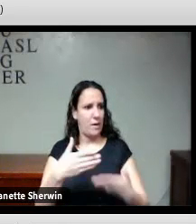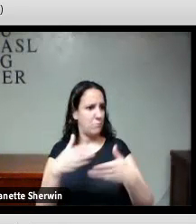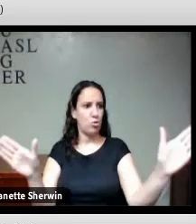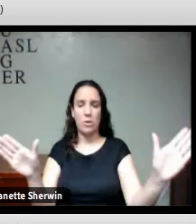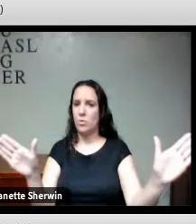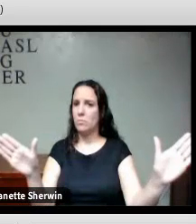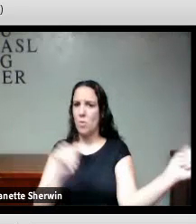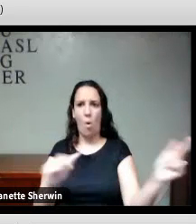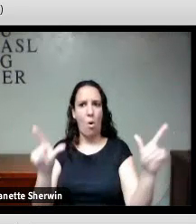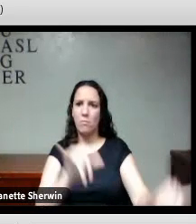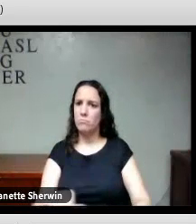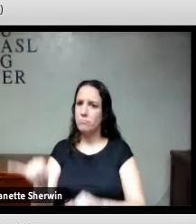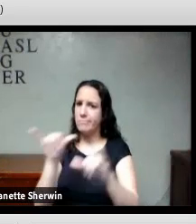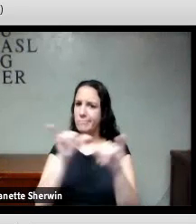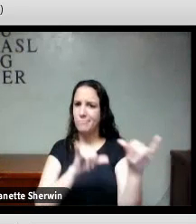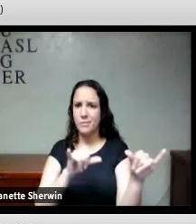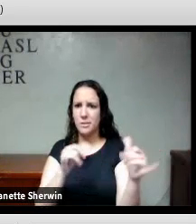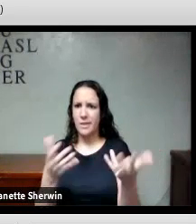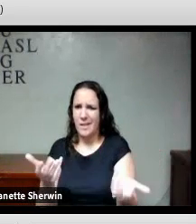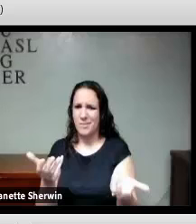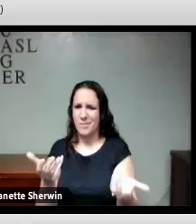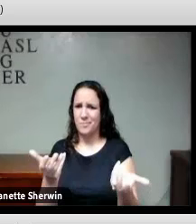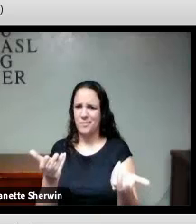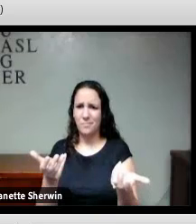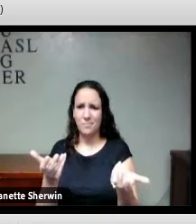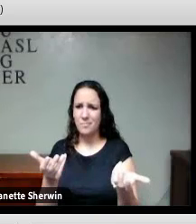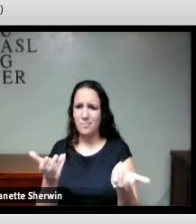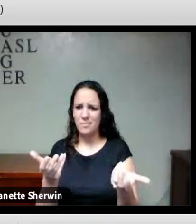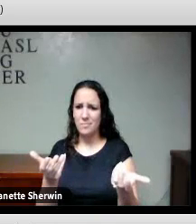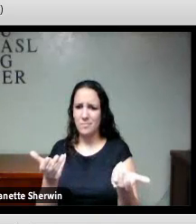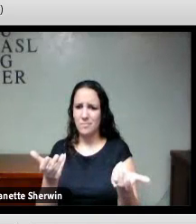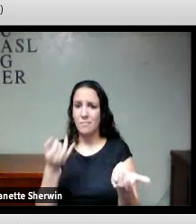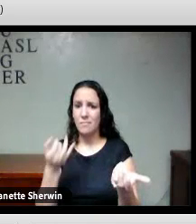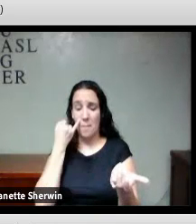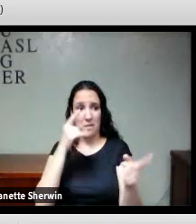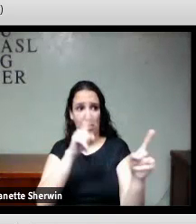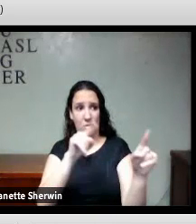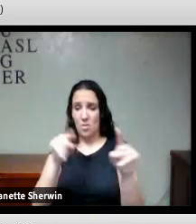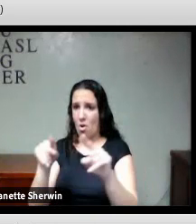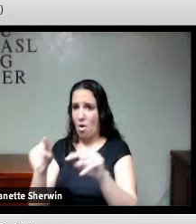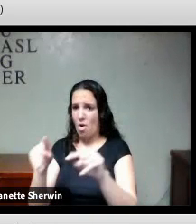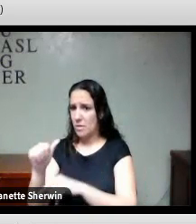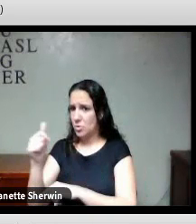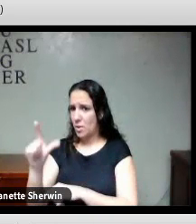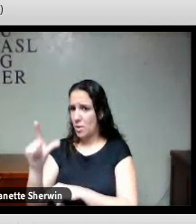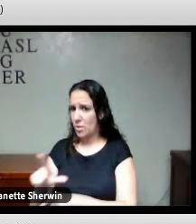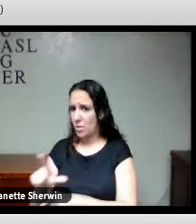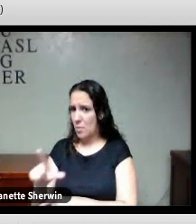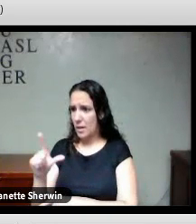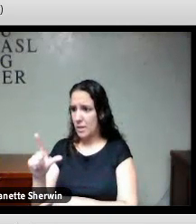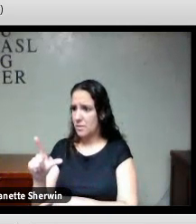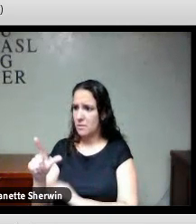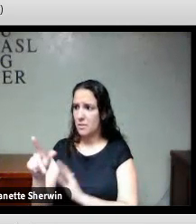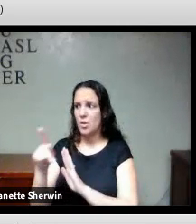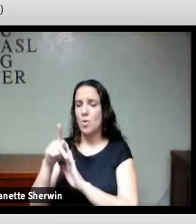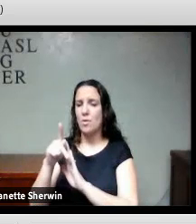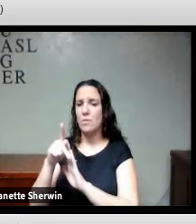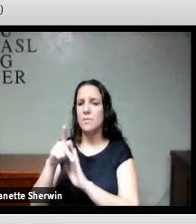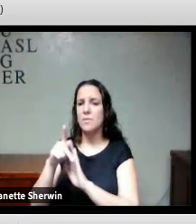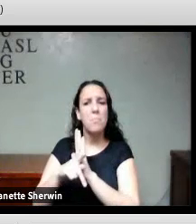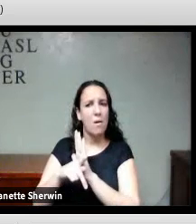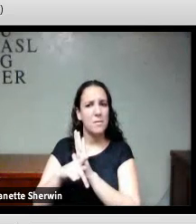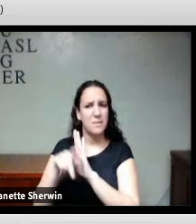library. And isn't it amazing, if any of you have ever dealt with other libraries or you've worked in other libraries, that the policies can be